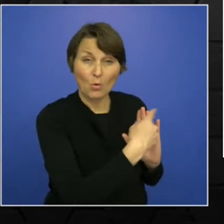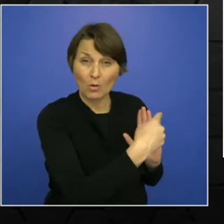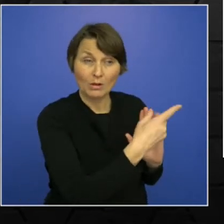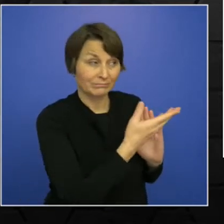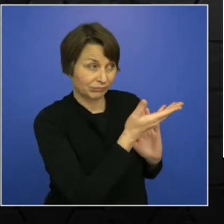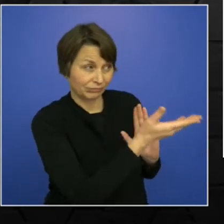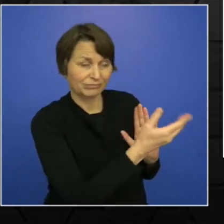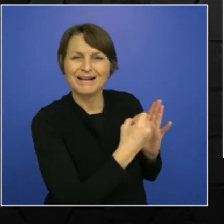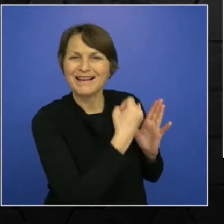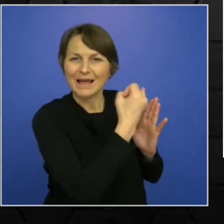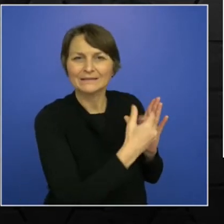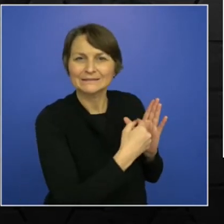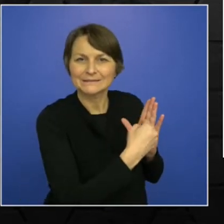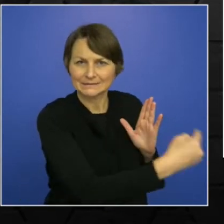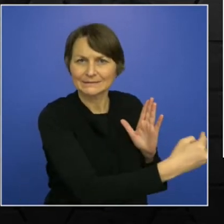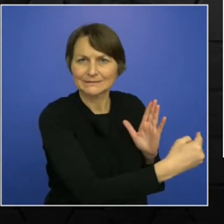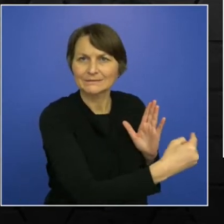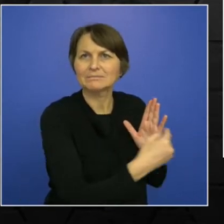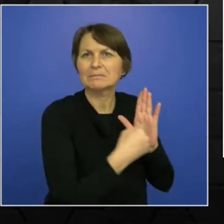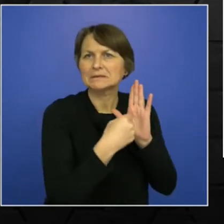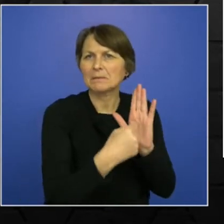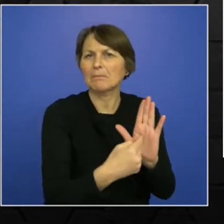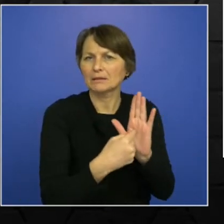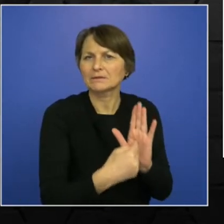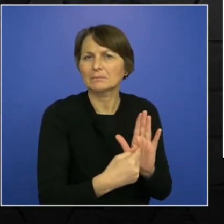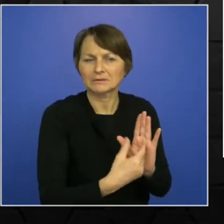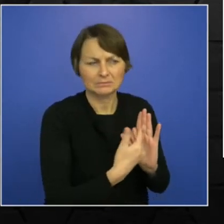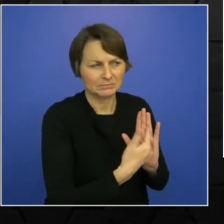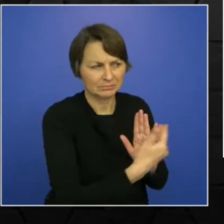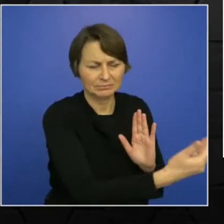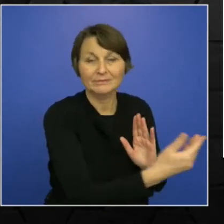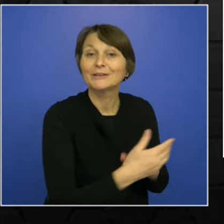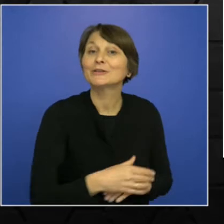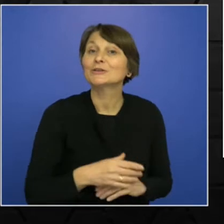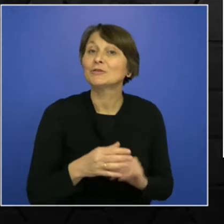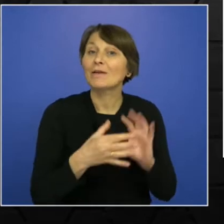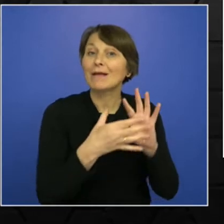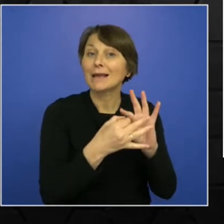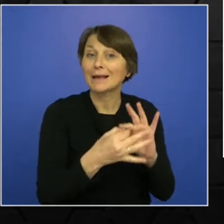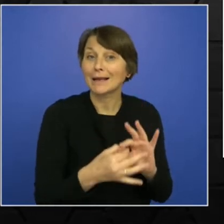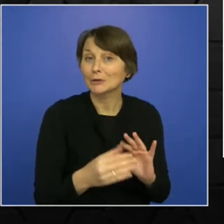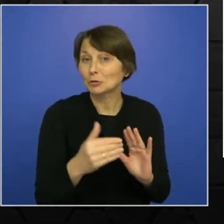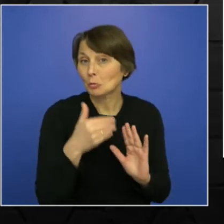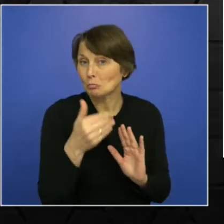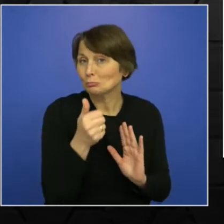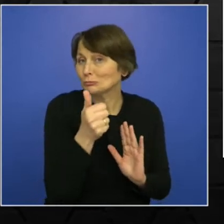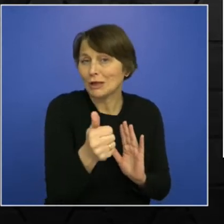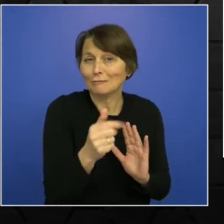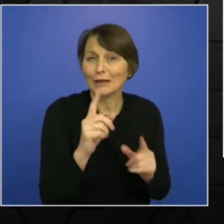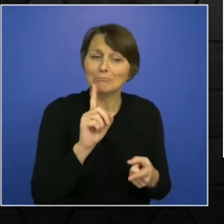in MML Spark. So I have embedded links to all of these, so you can just go ahead